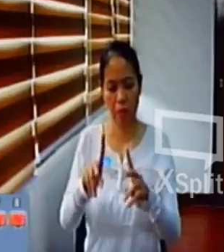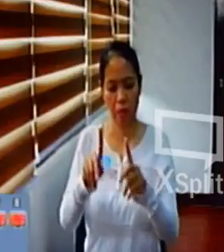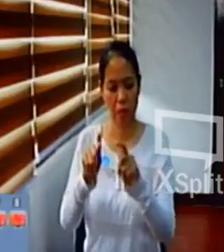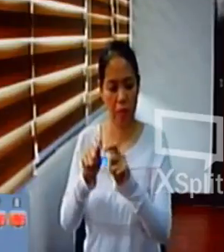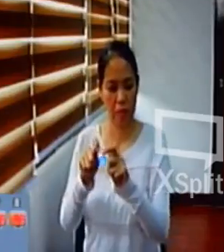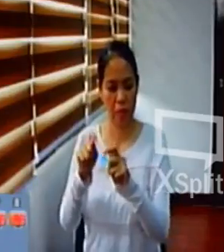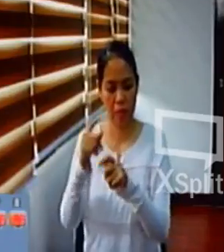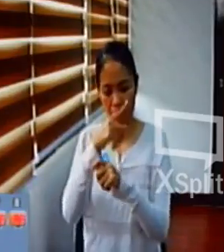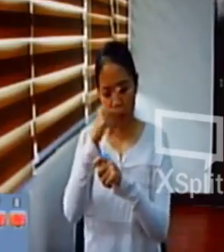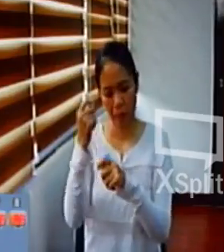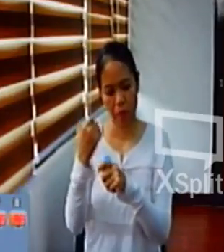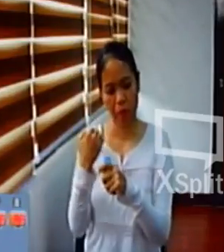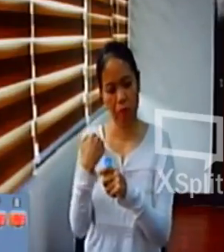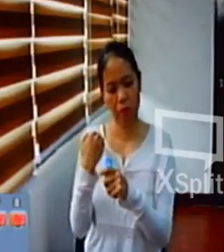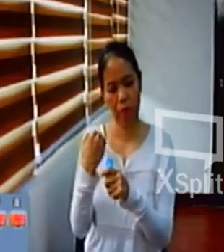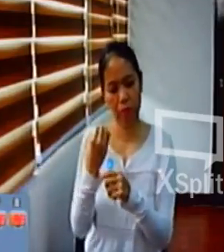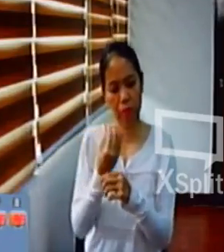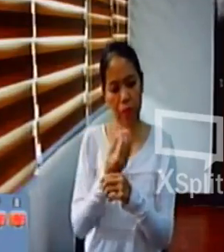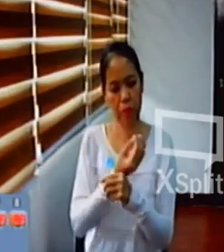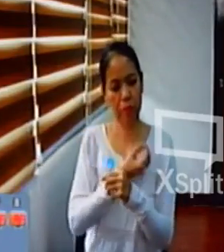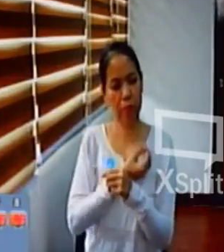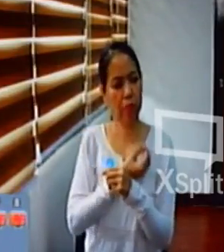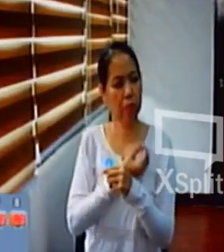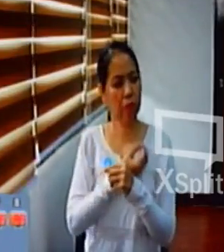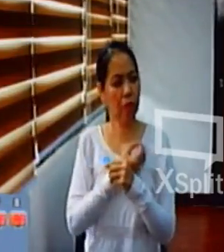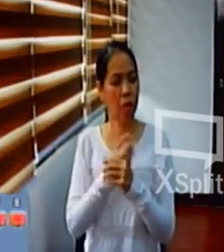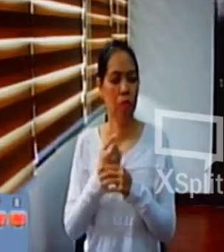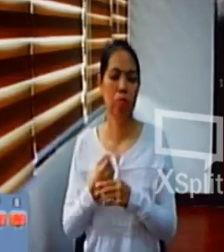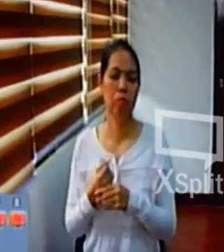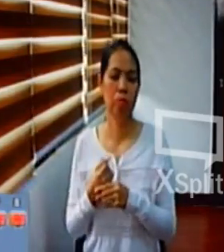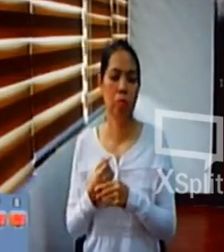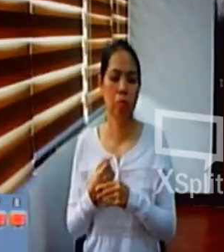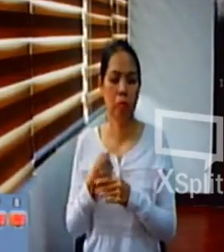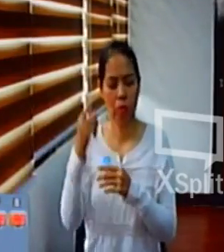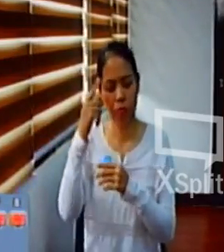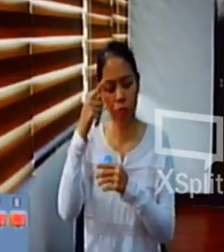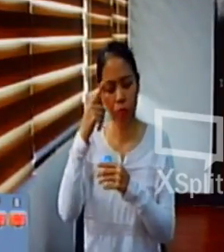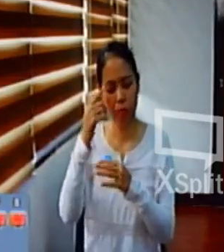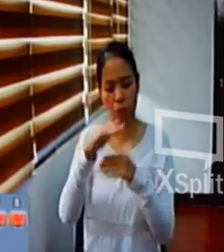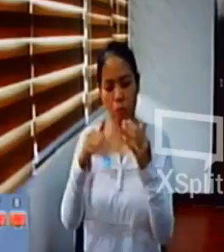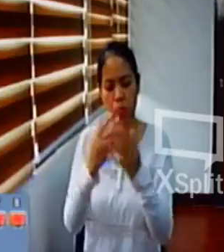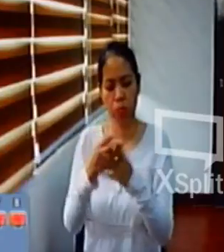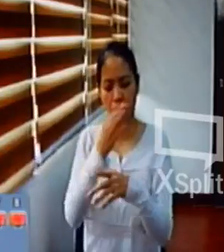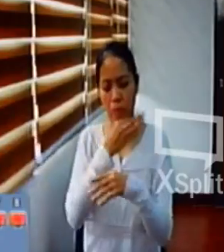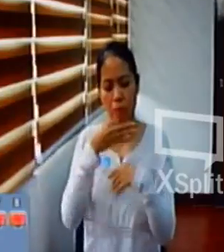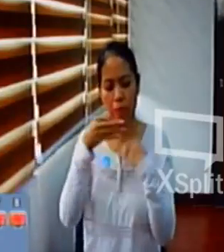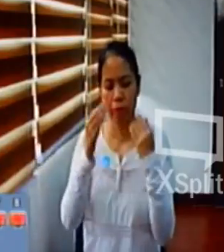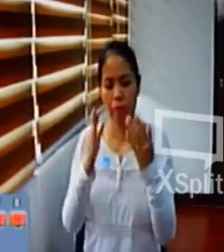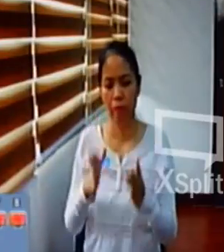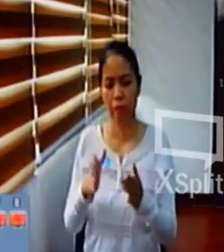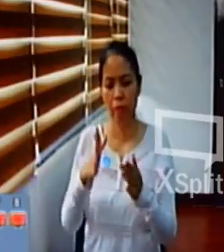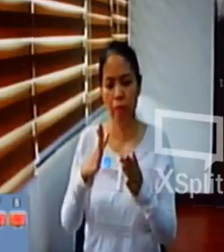our contention, Council, Your Honors, is that every farmer in this country has already been affected.